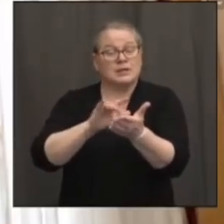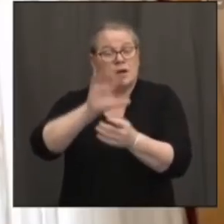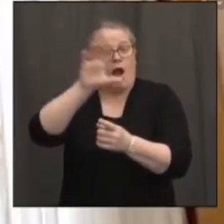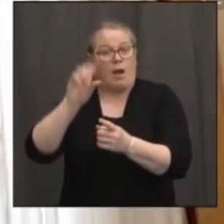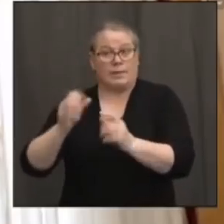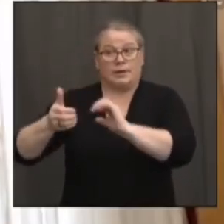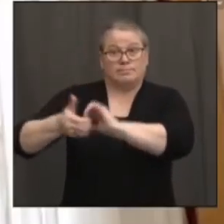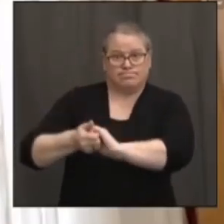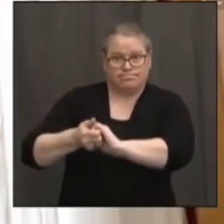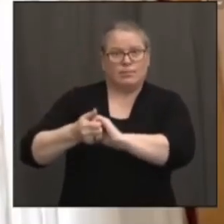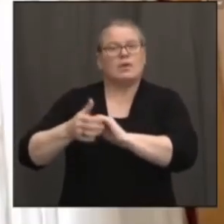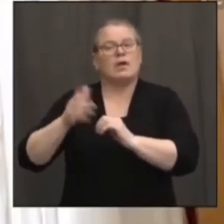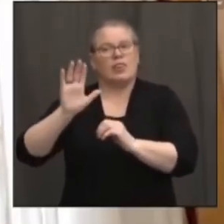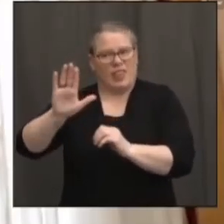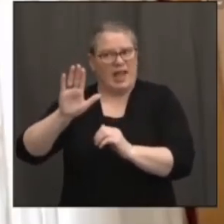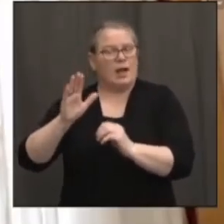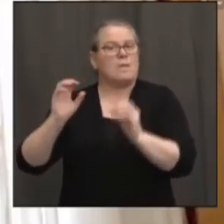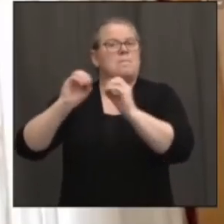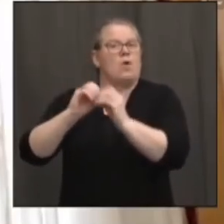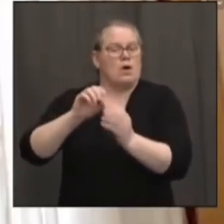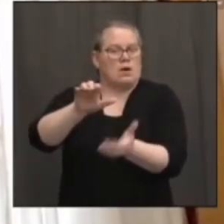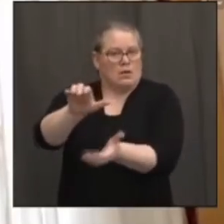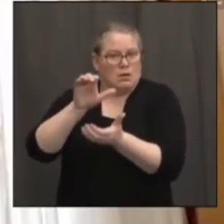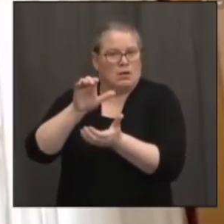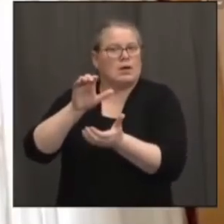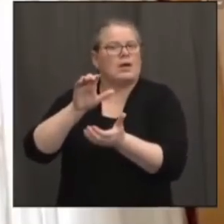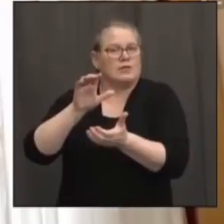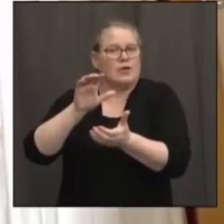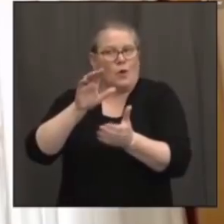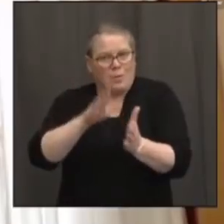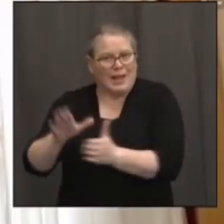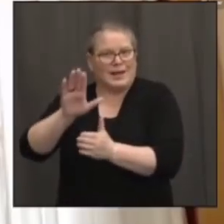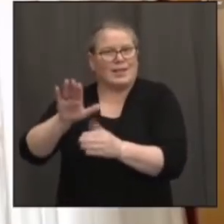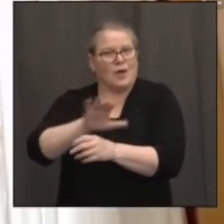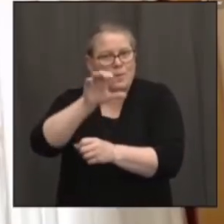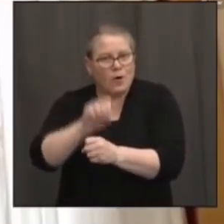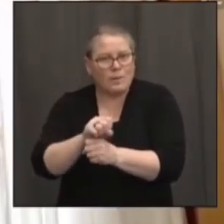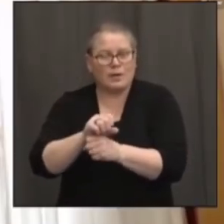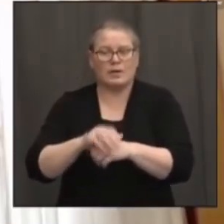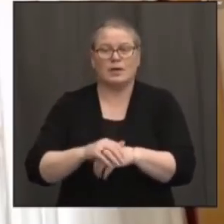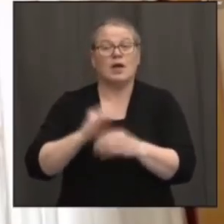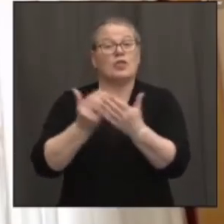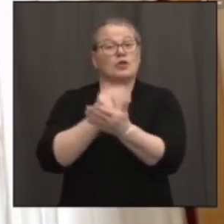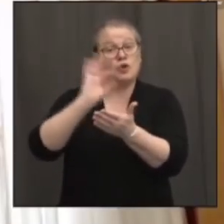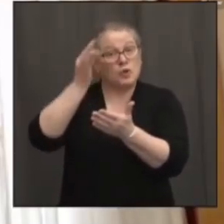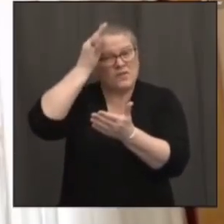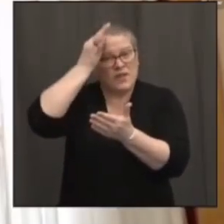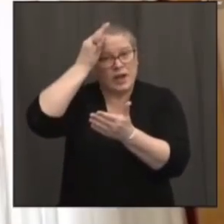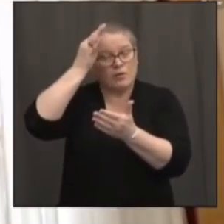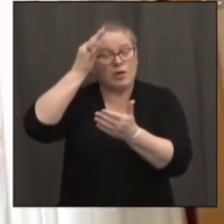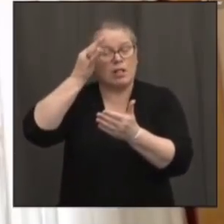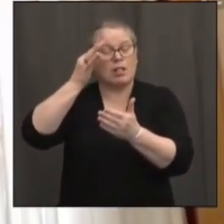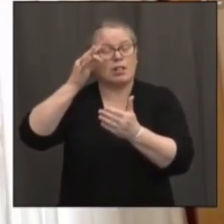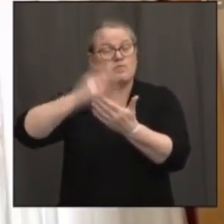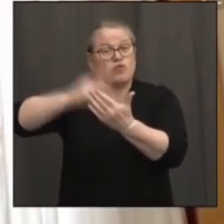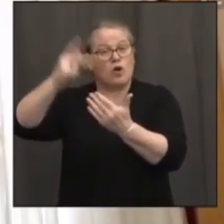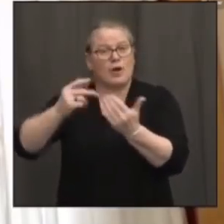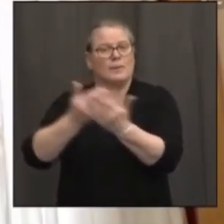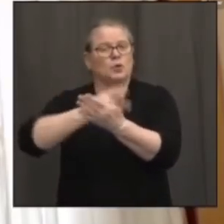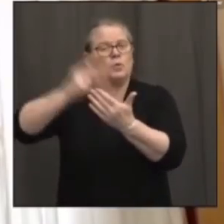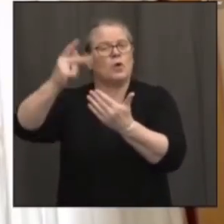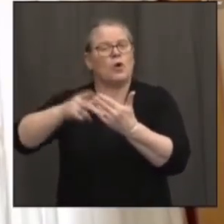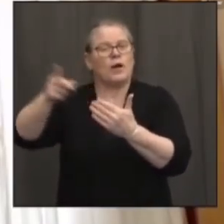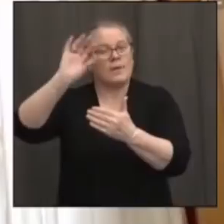We got our first installment of the federal program providing vaccine directly to federal qualified health centers. So there's a bunch